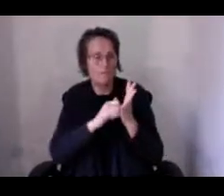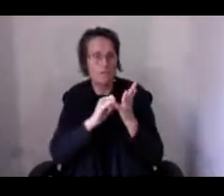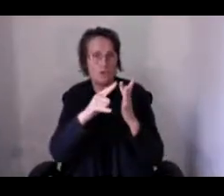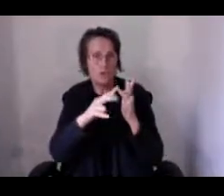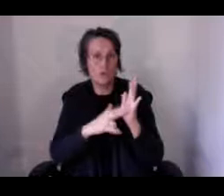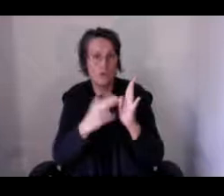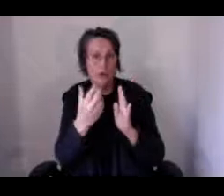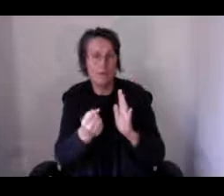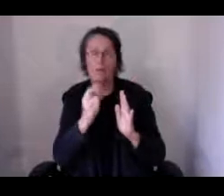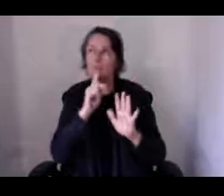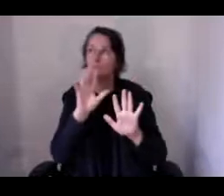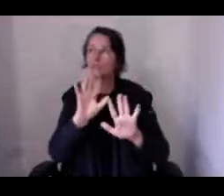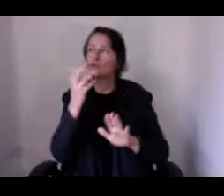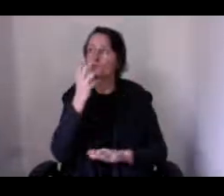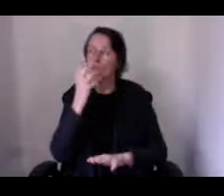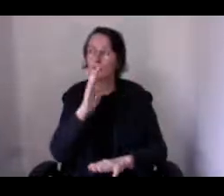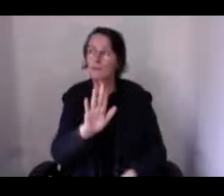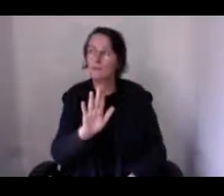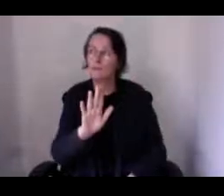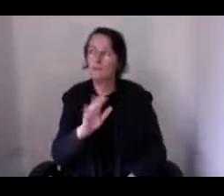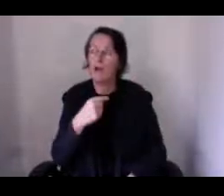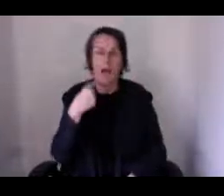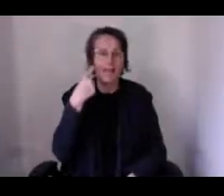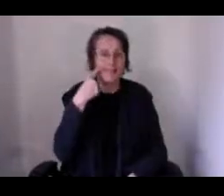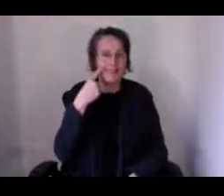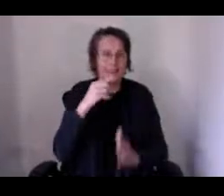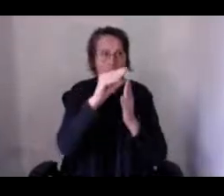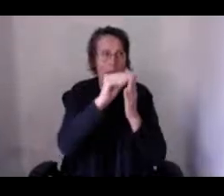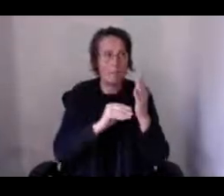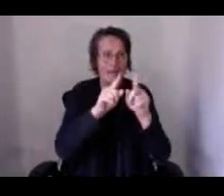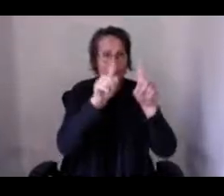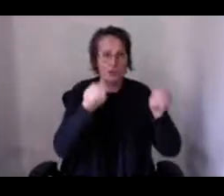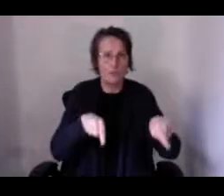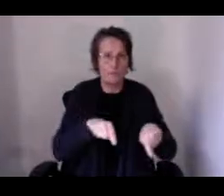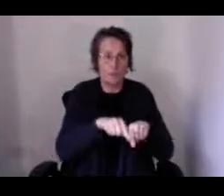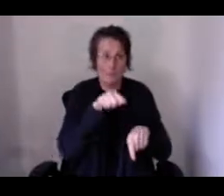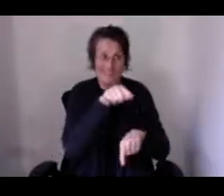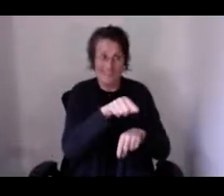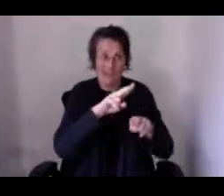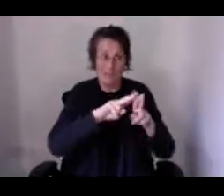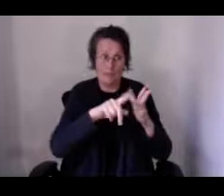Actually, sorry, I think the application form itself, if you need that in a different